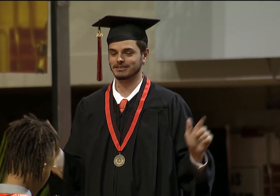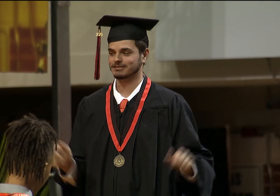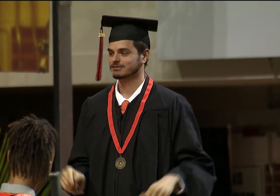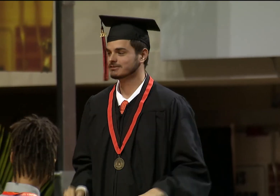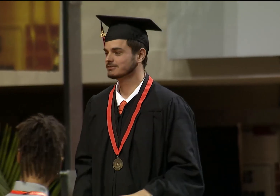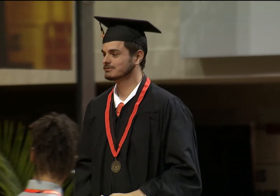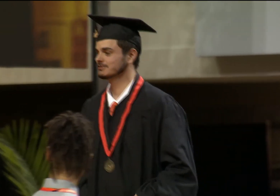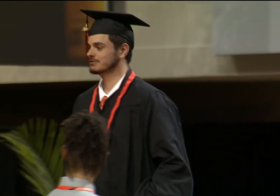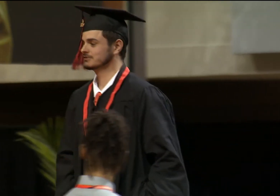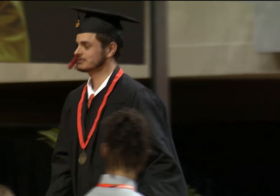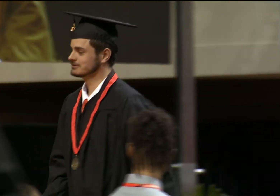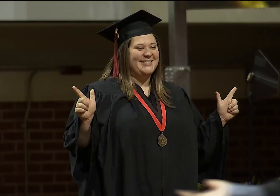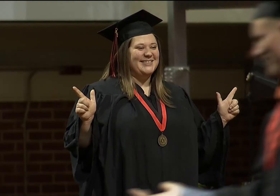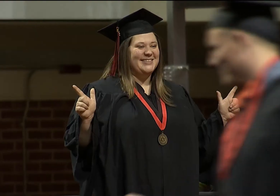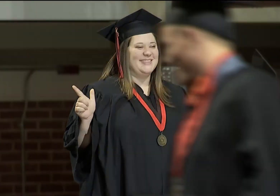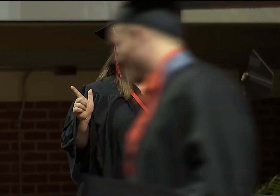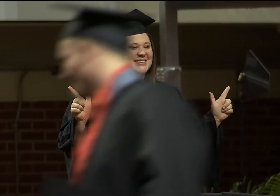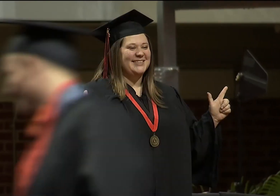Griffin Hazen Blue.